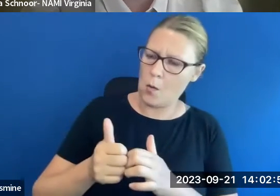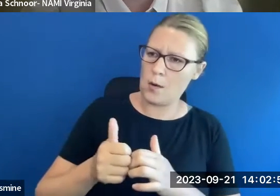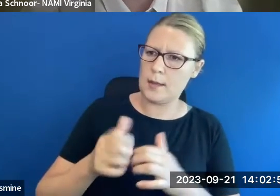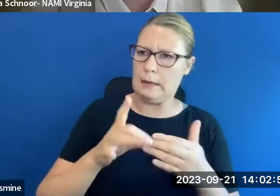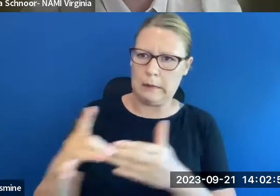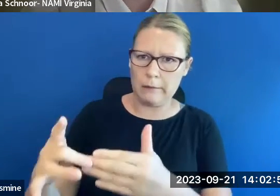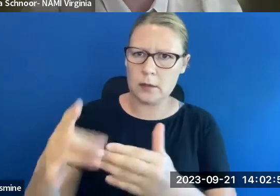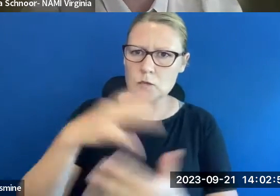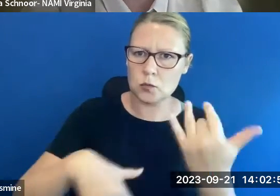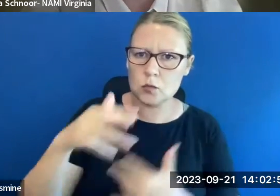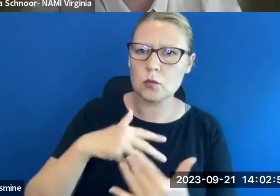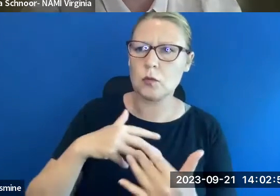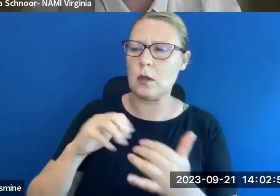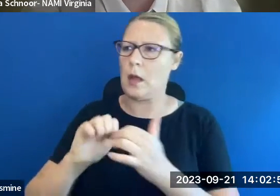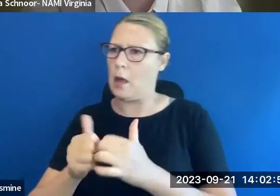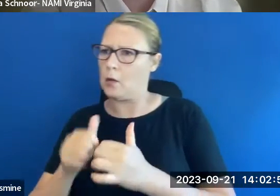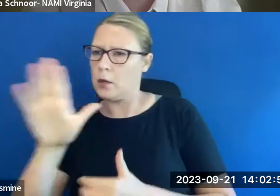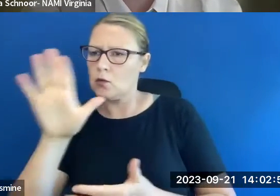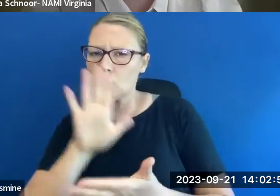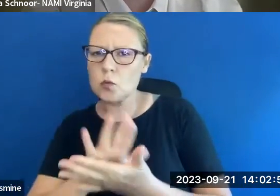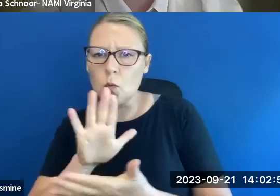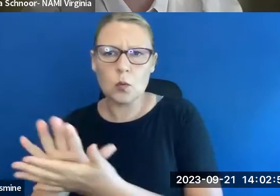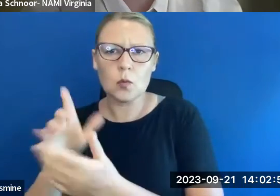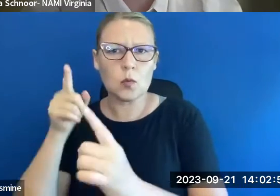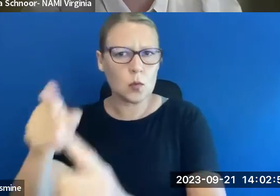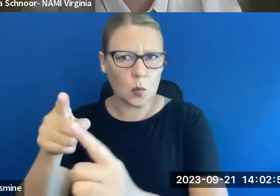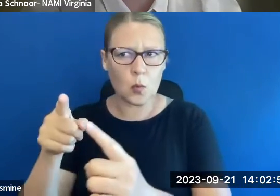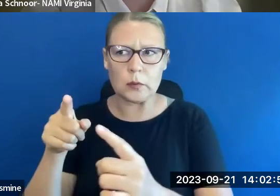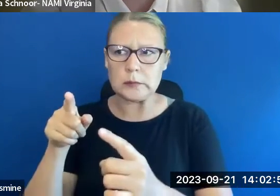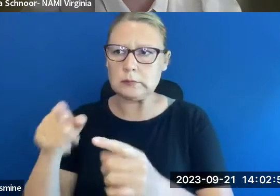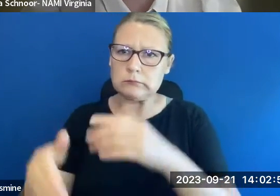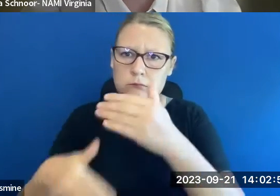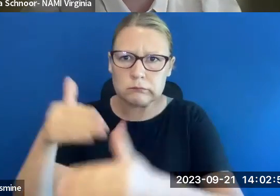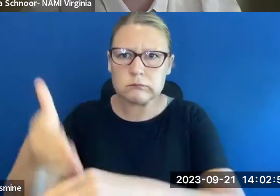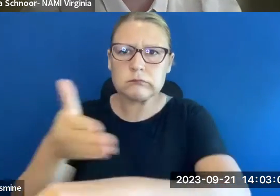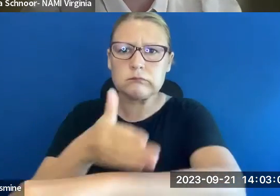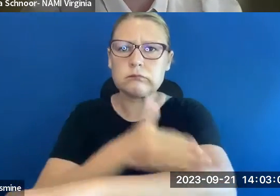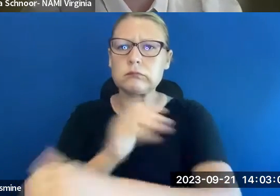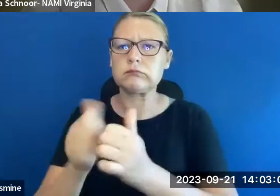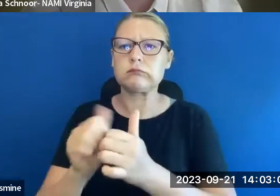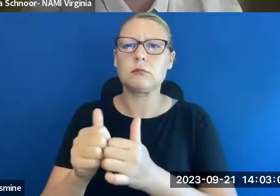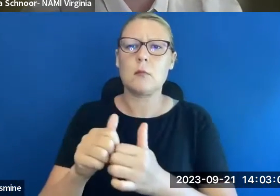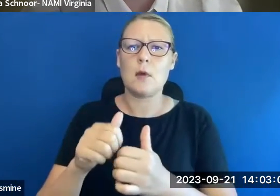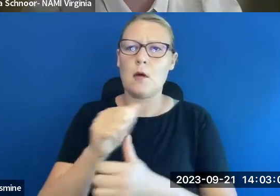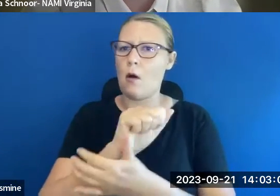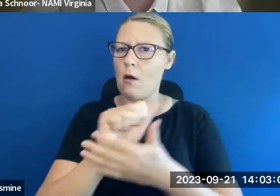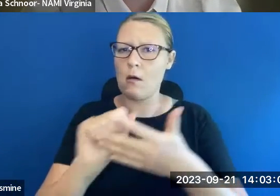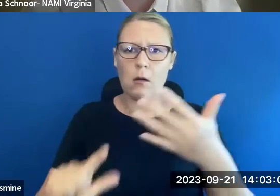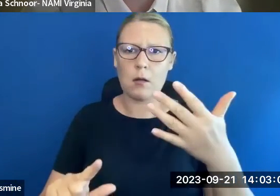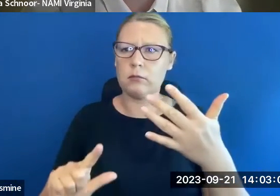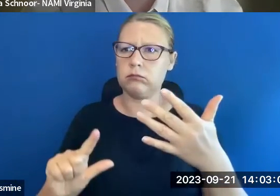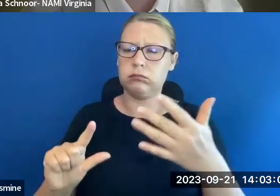educational, academic goals. All of those things have just been kind of spotlighted since COVID,